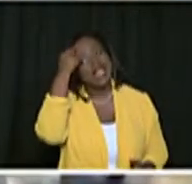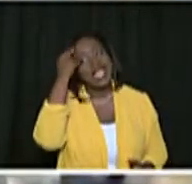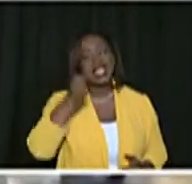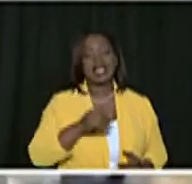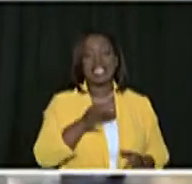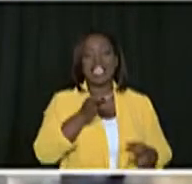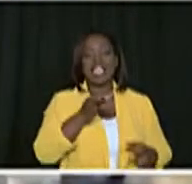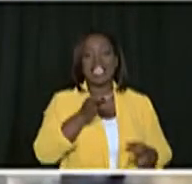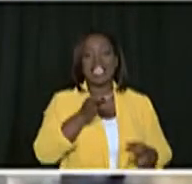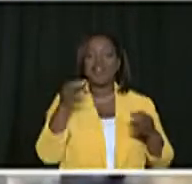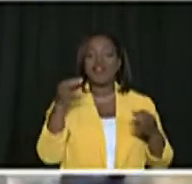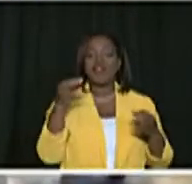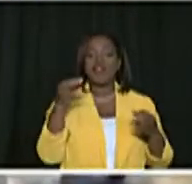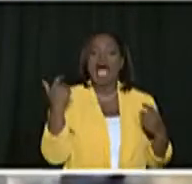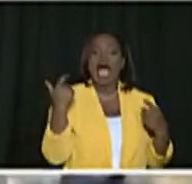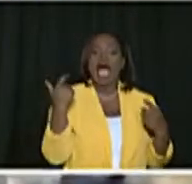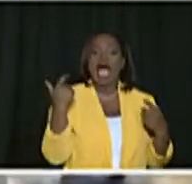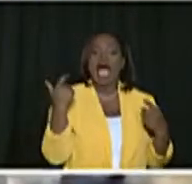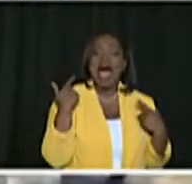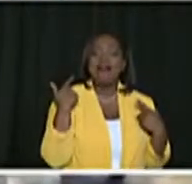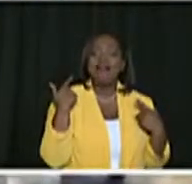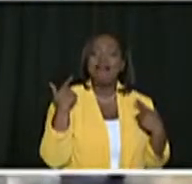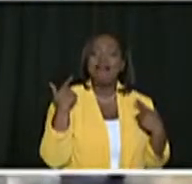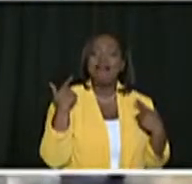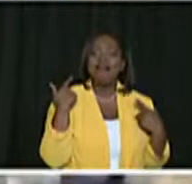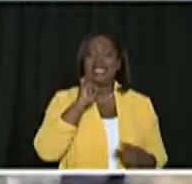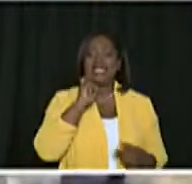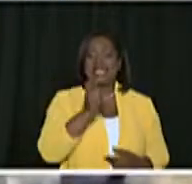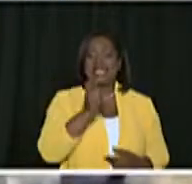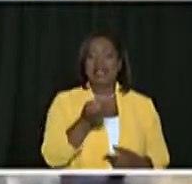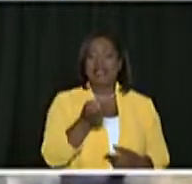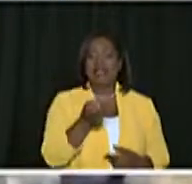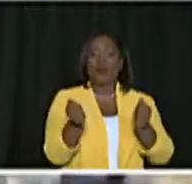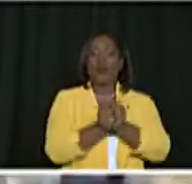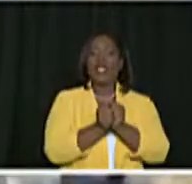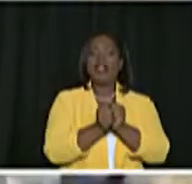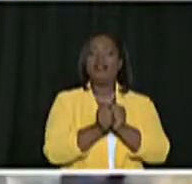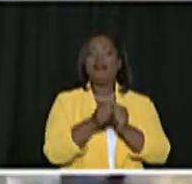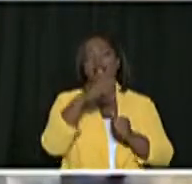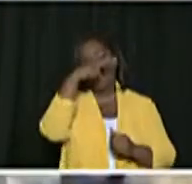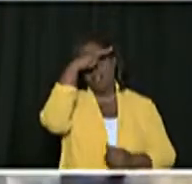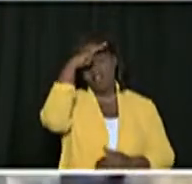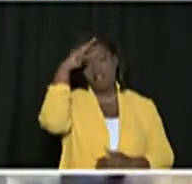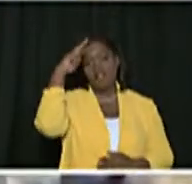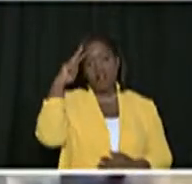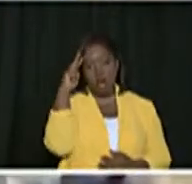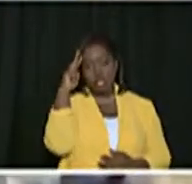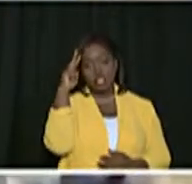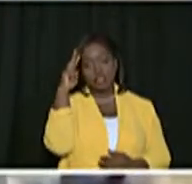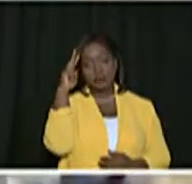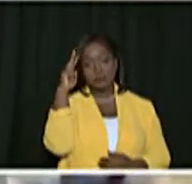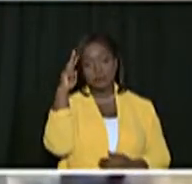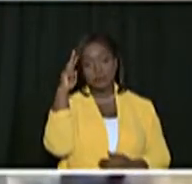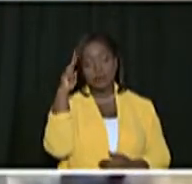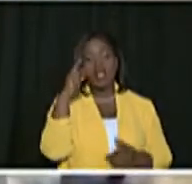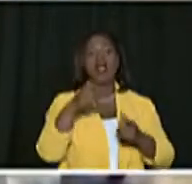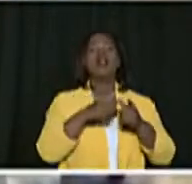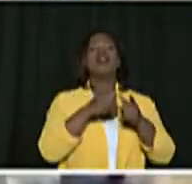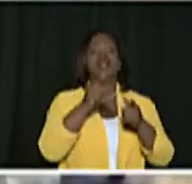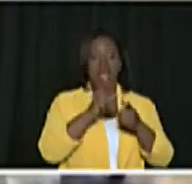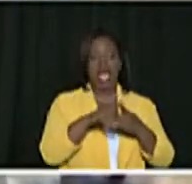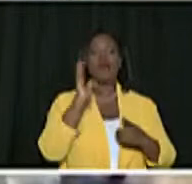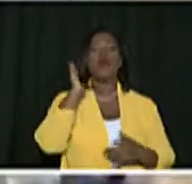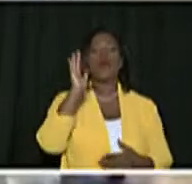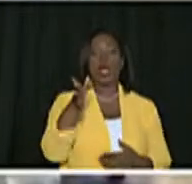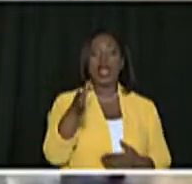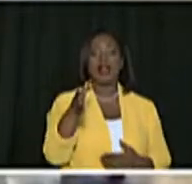and they get involved sexually with a virgin, a young girl, then this disease might be cured, or it will take